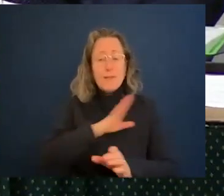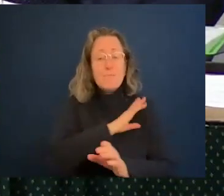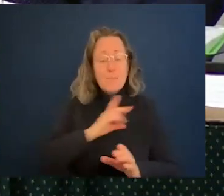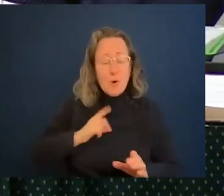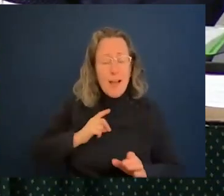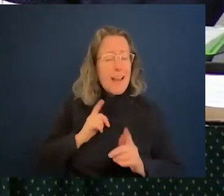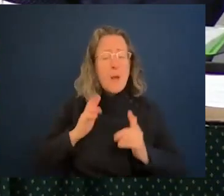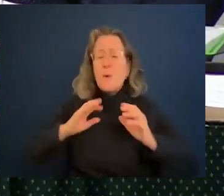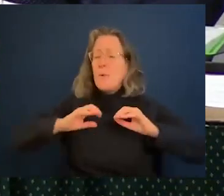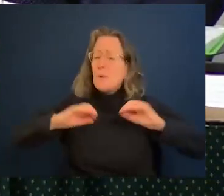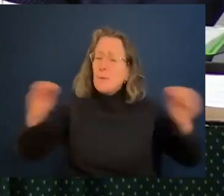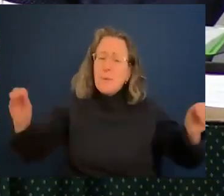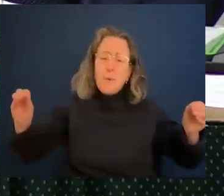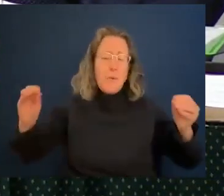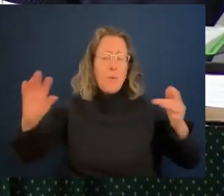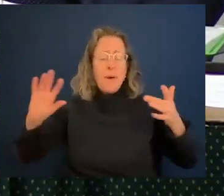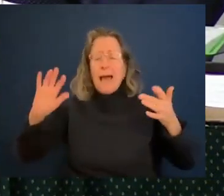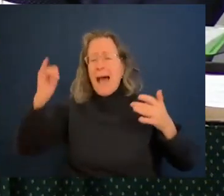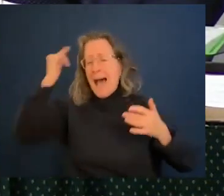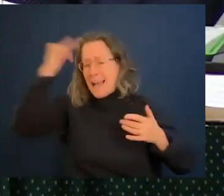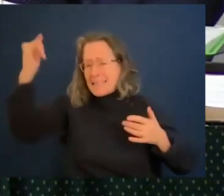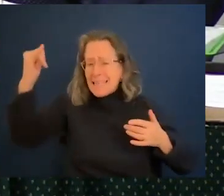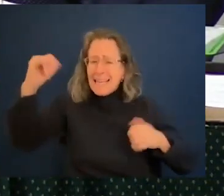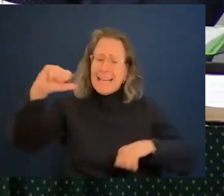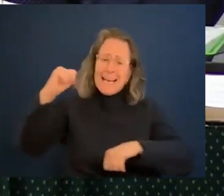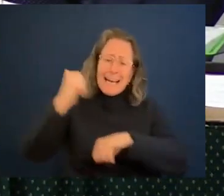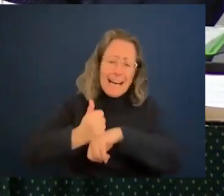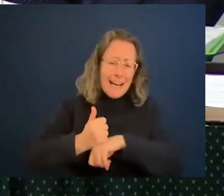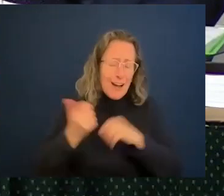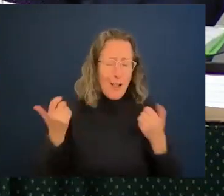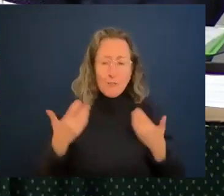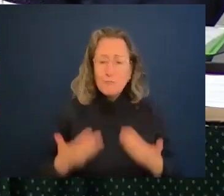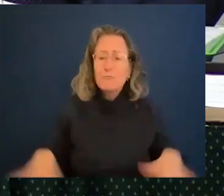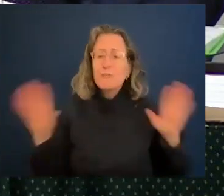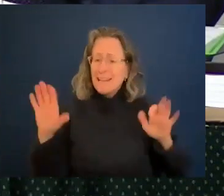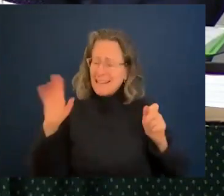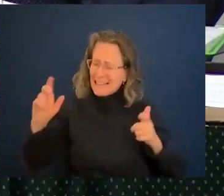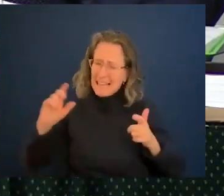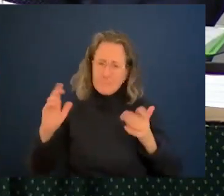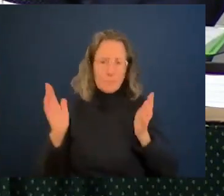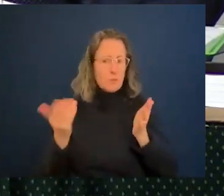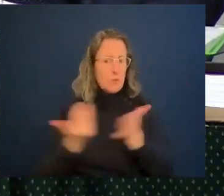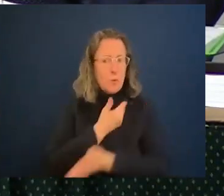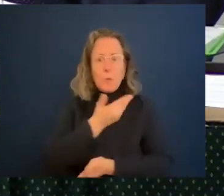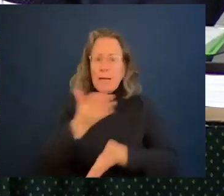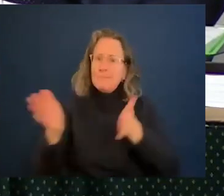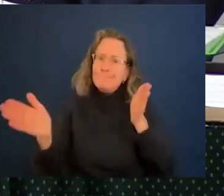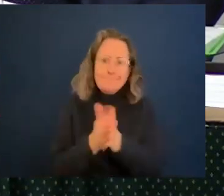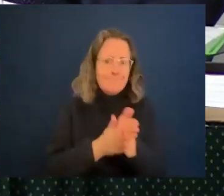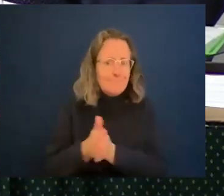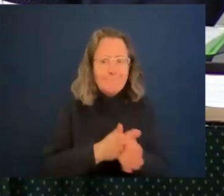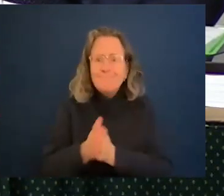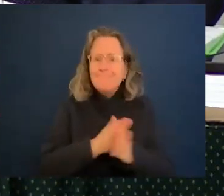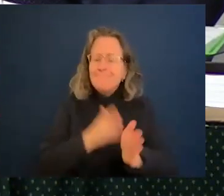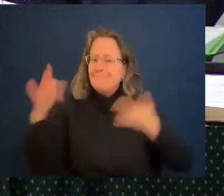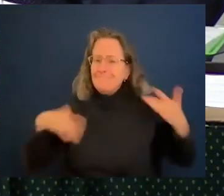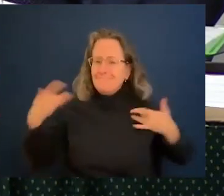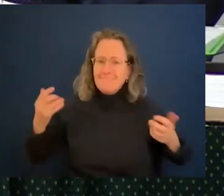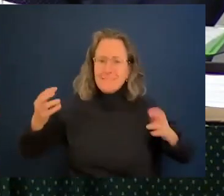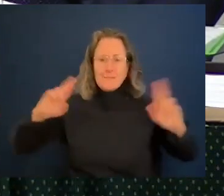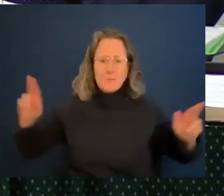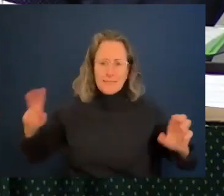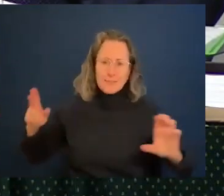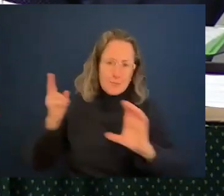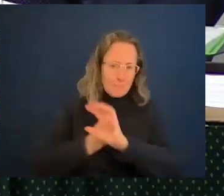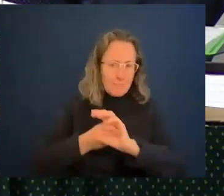in the last year to look at the data and move forward one of the things in